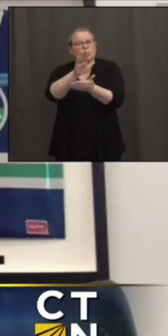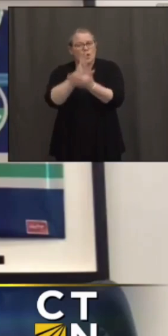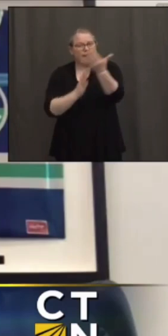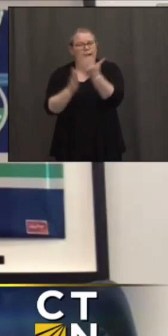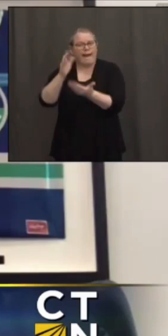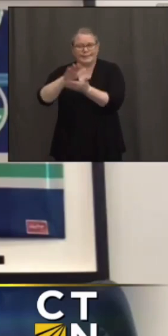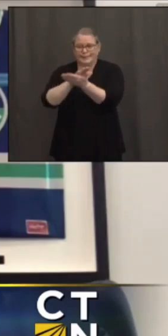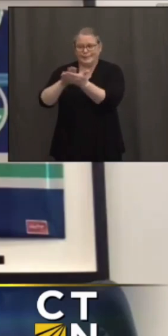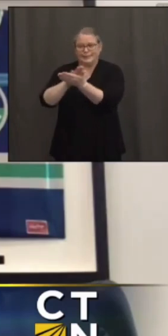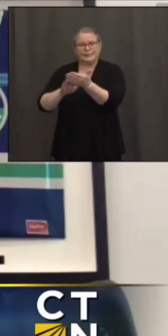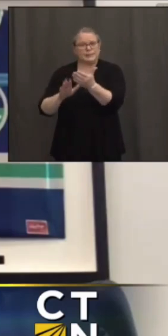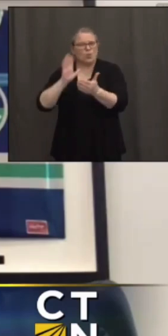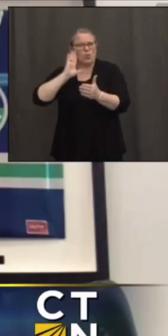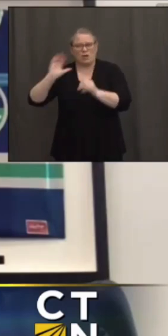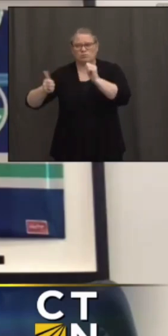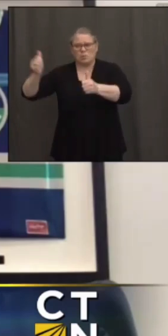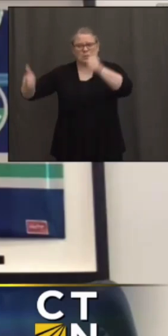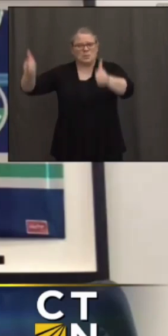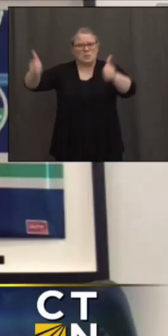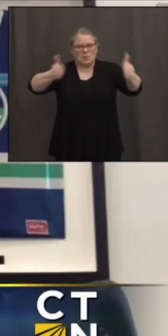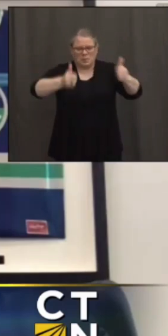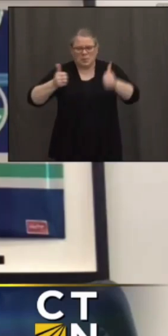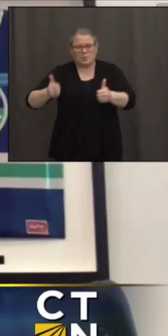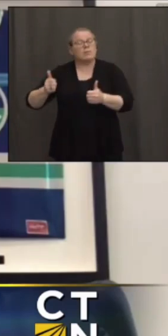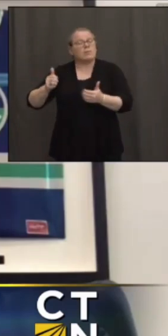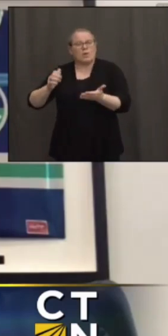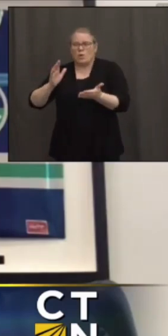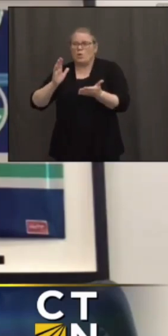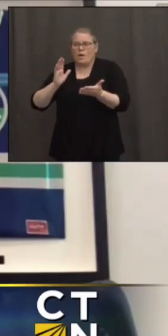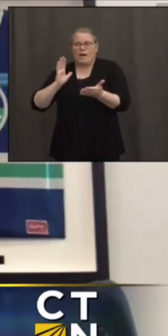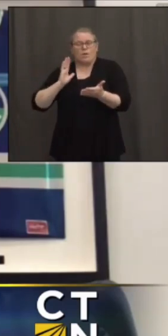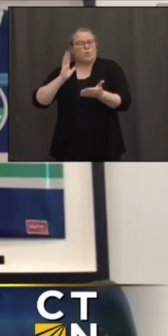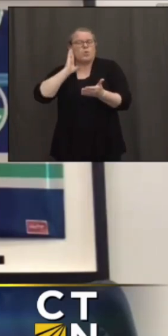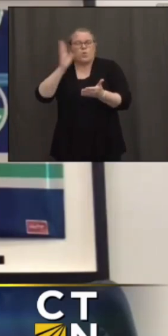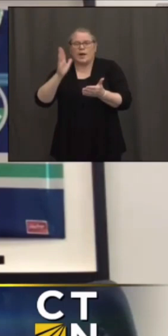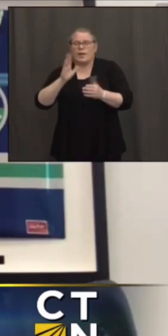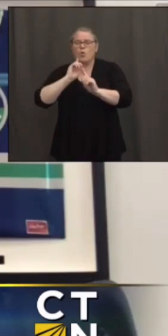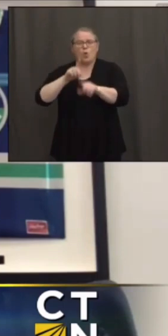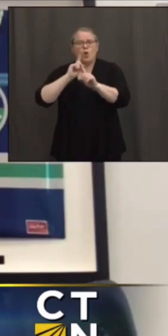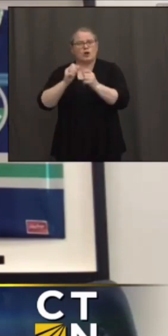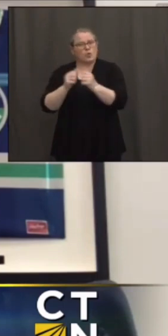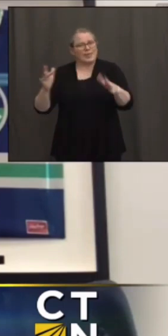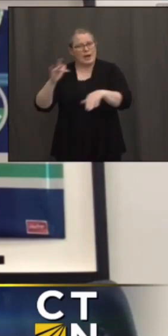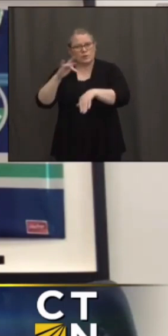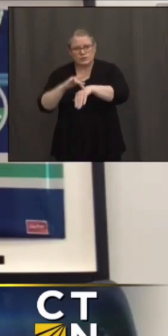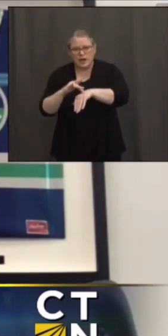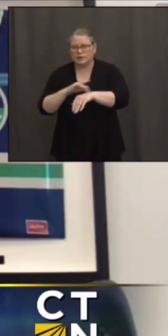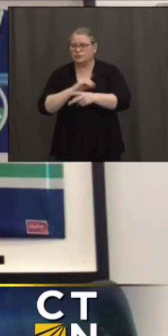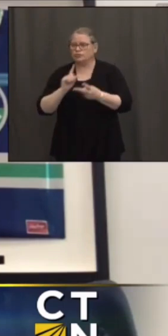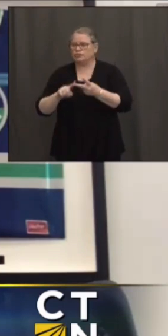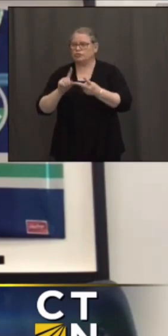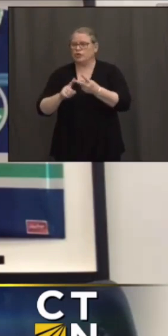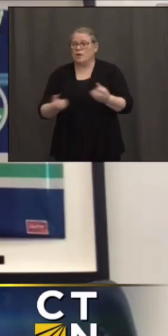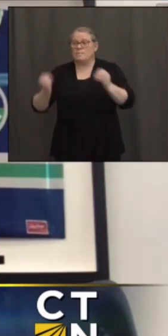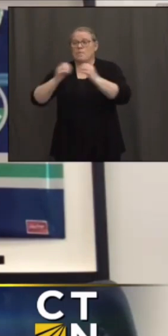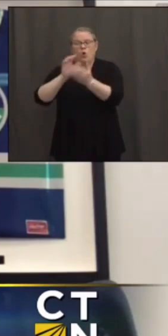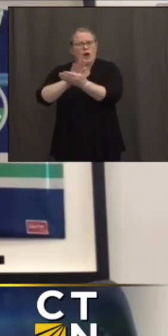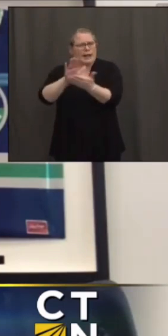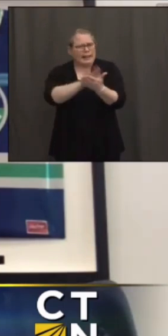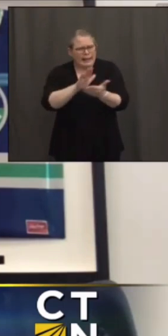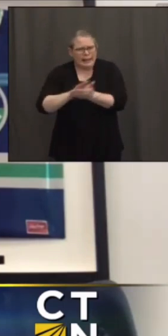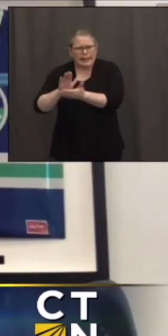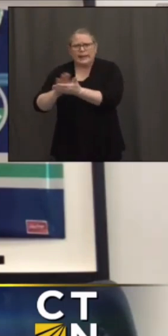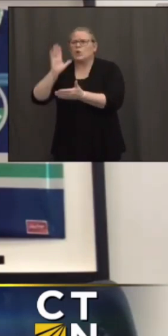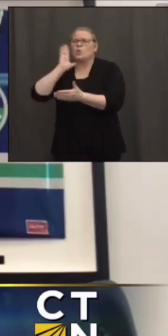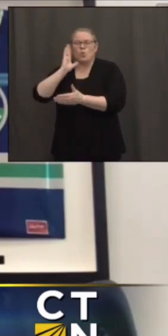place where we're doing touchless ordering. We'll be all the cleaning, extra cleaning of all the